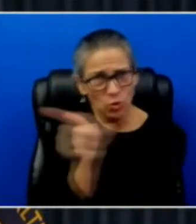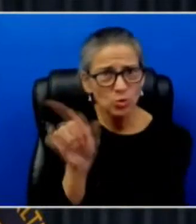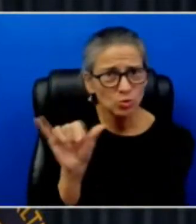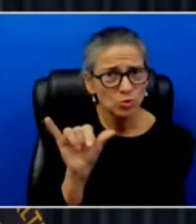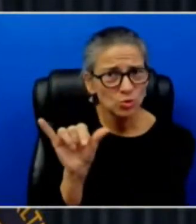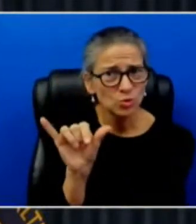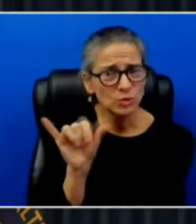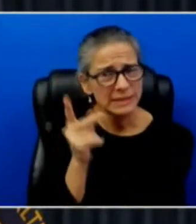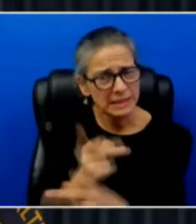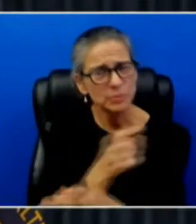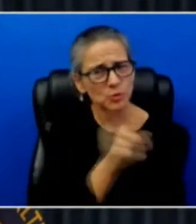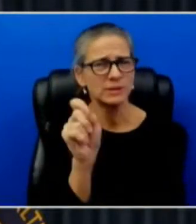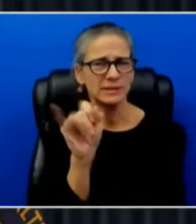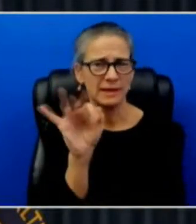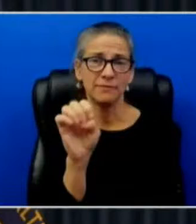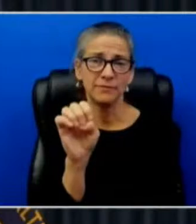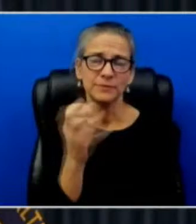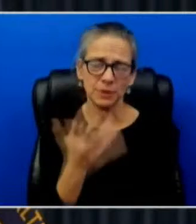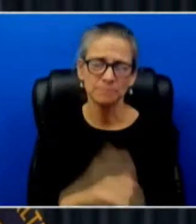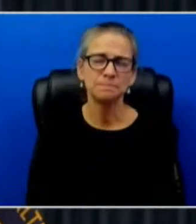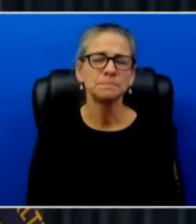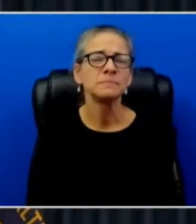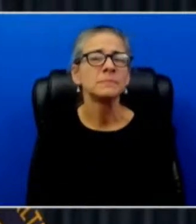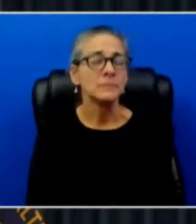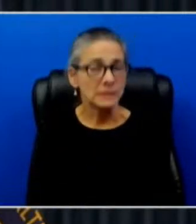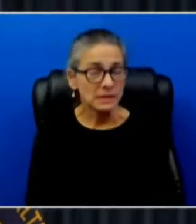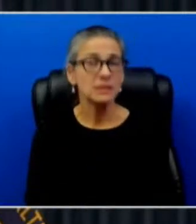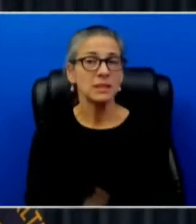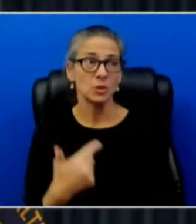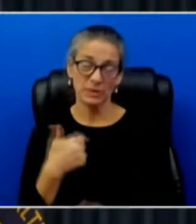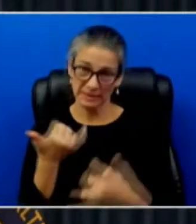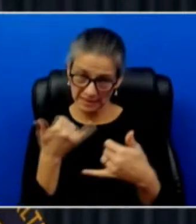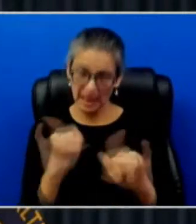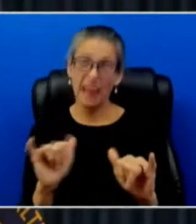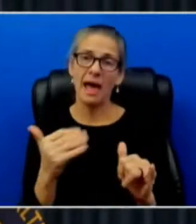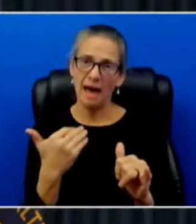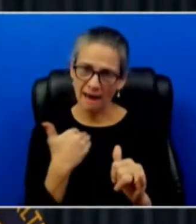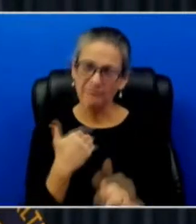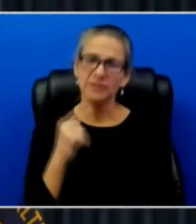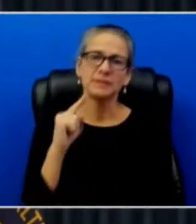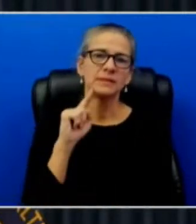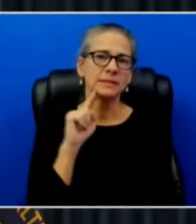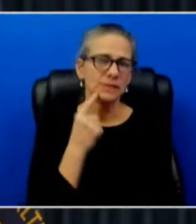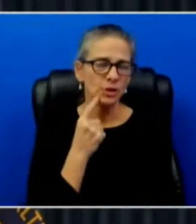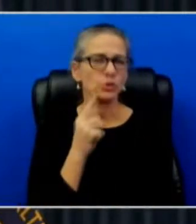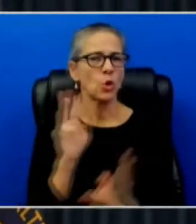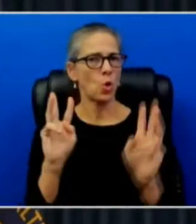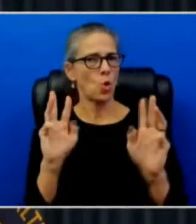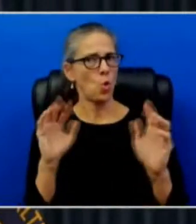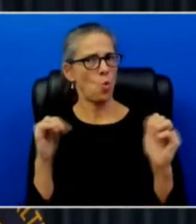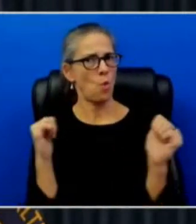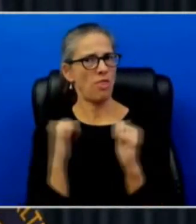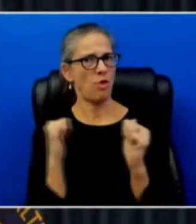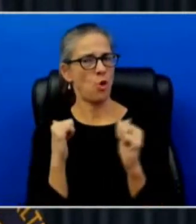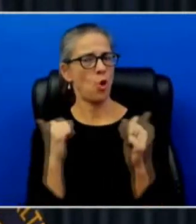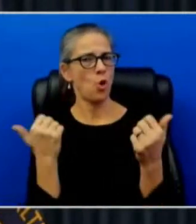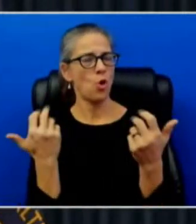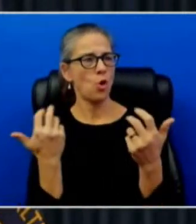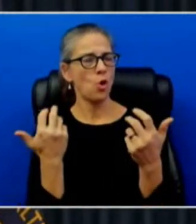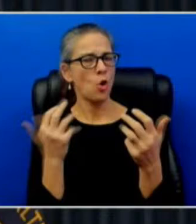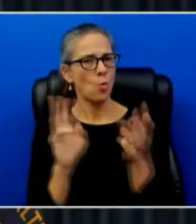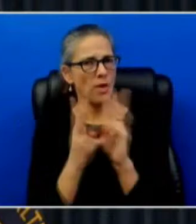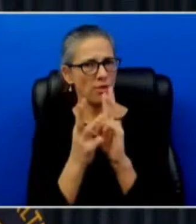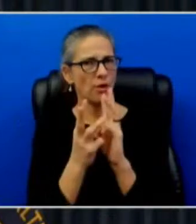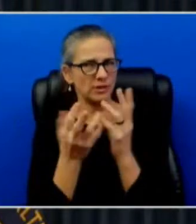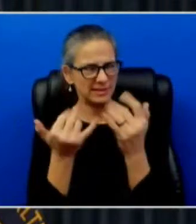very significant weather event. Let's cue up our weather slides. We have been through 6